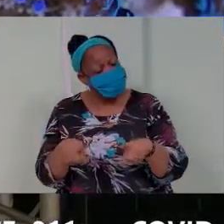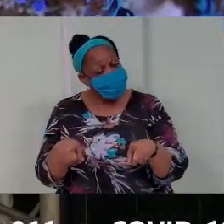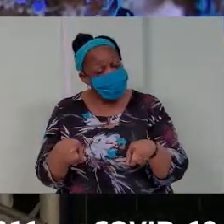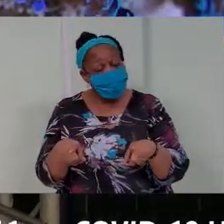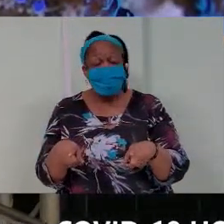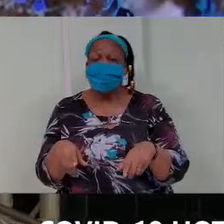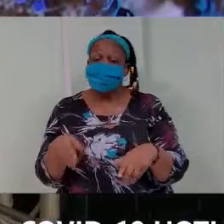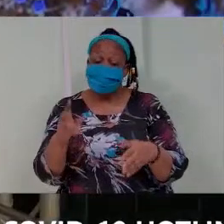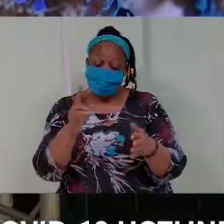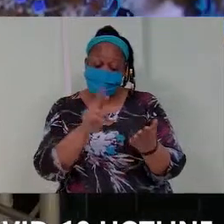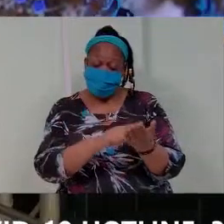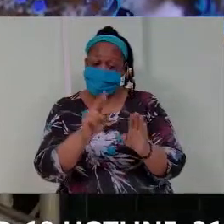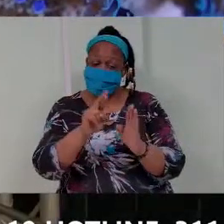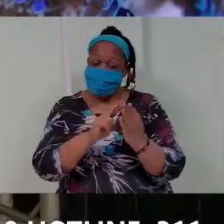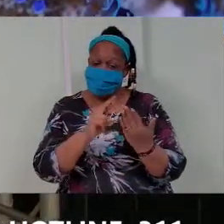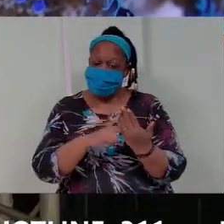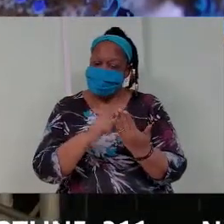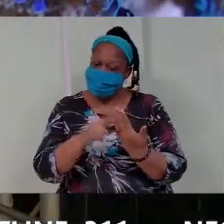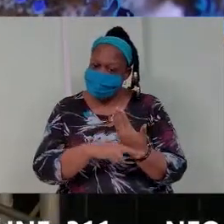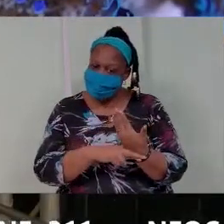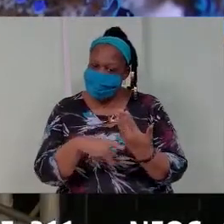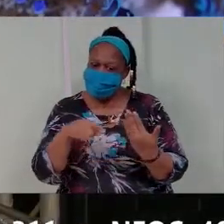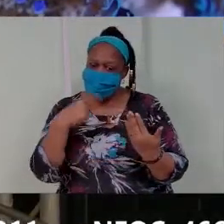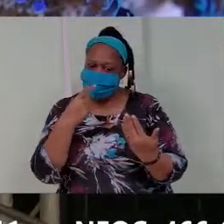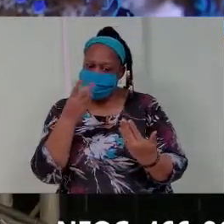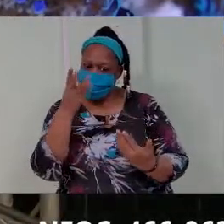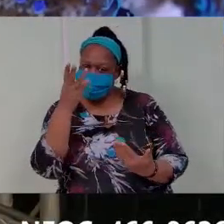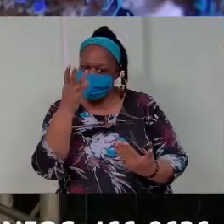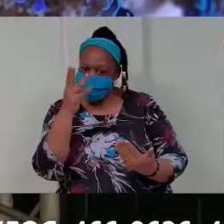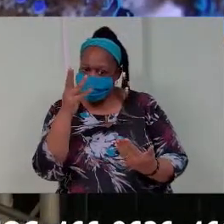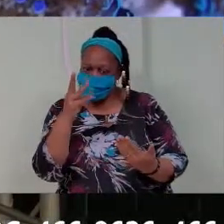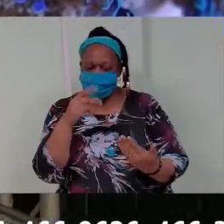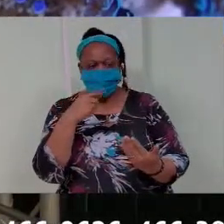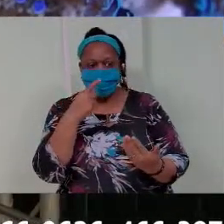1611 has prescribed new guidelines as follows.